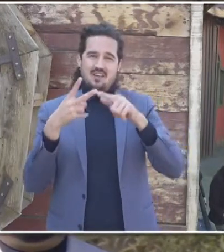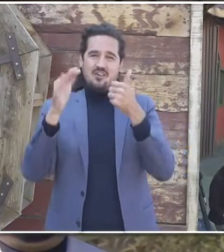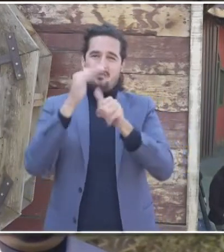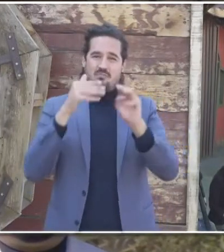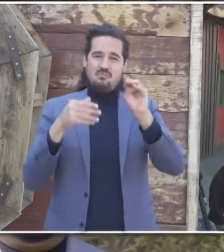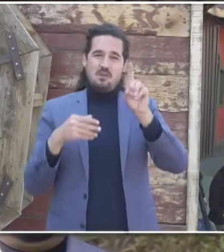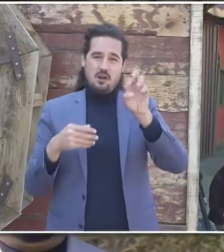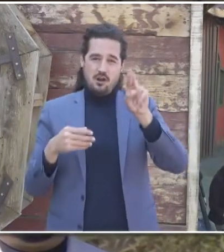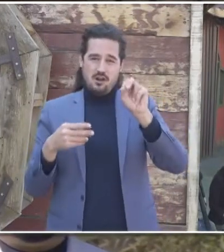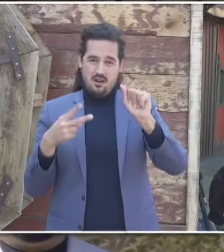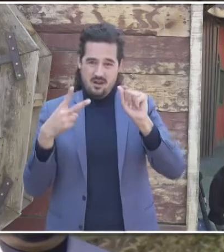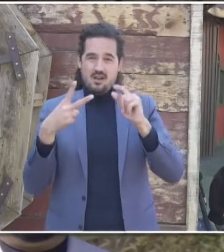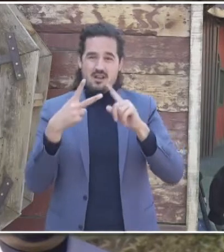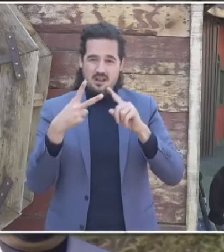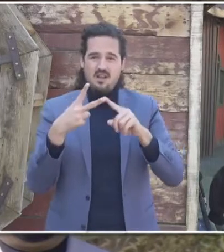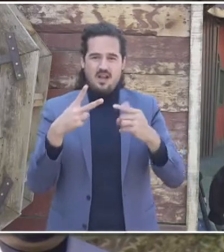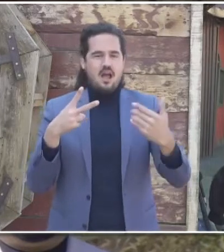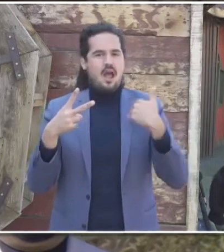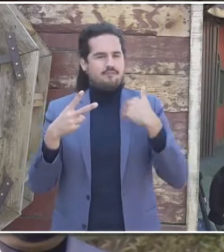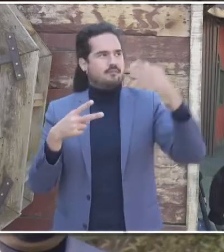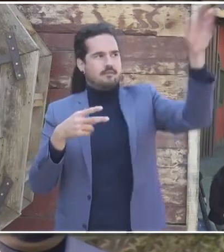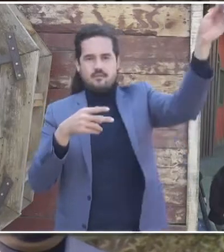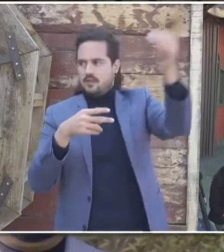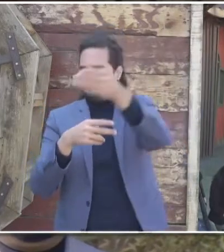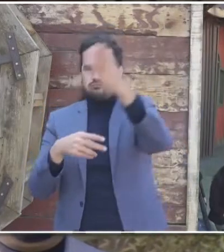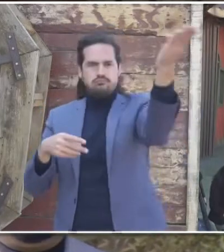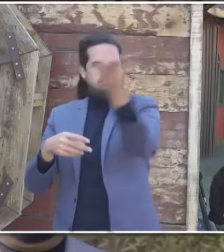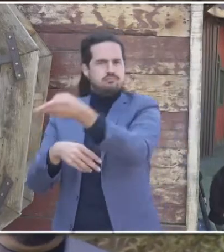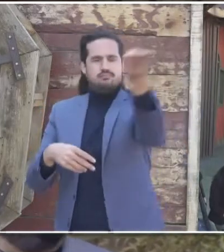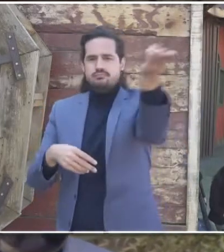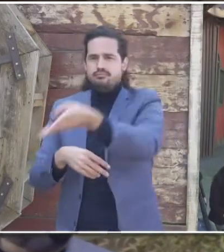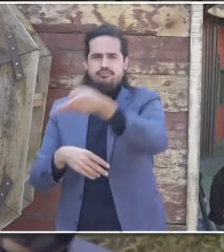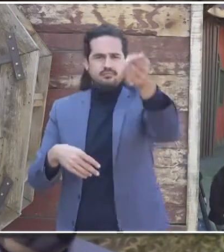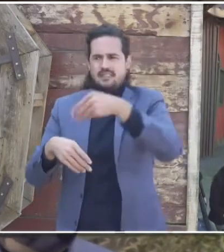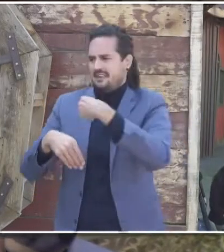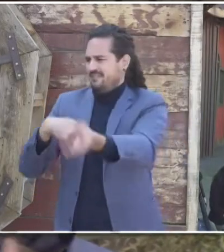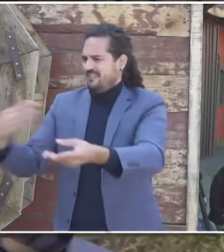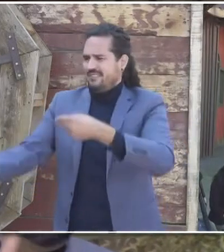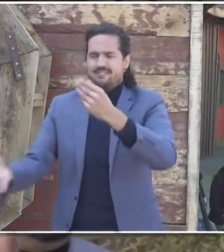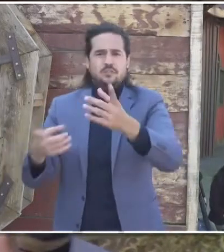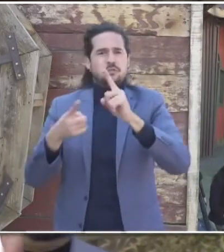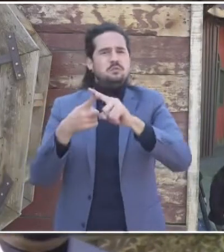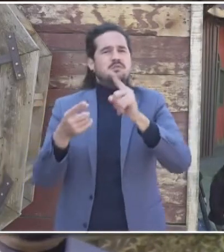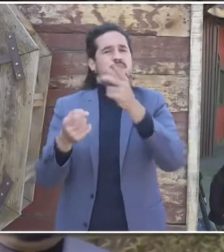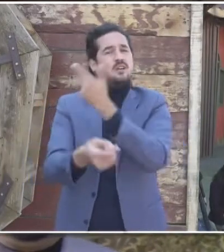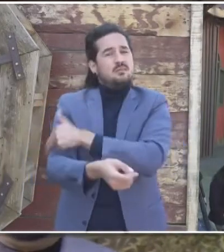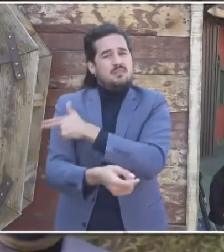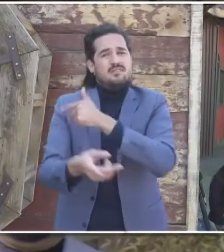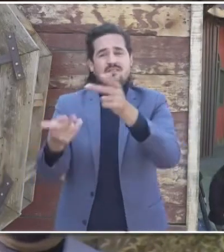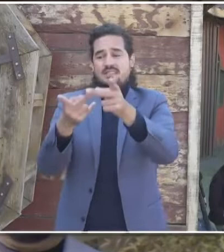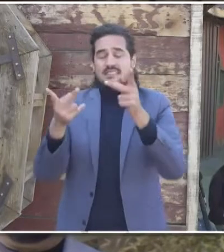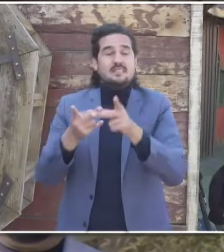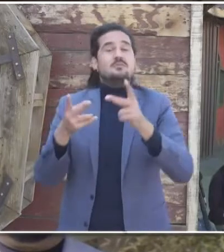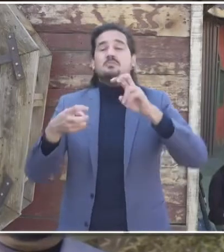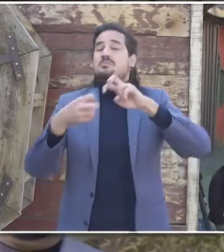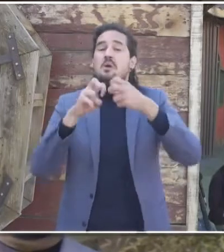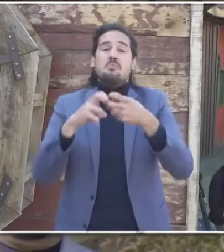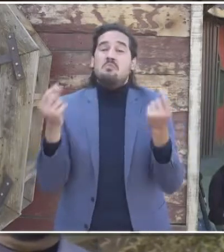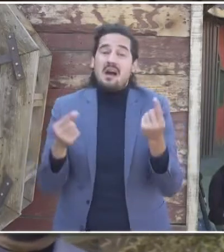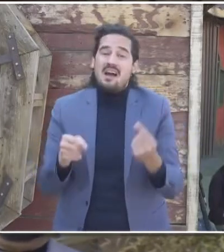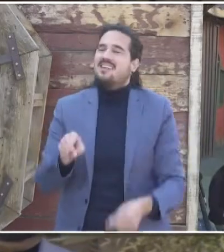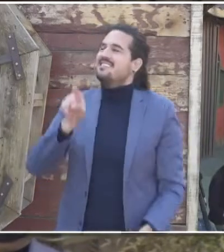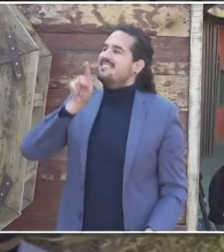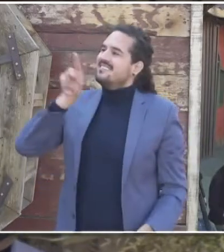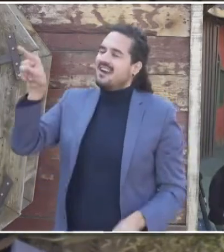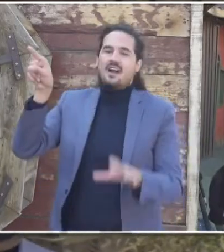the allocation that we need to get to the levels where we all need to go.